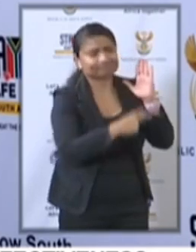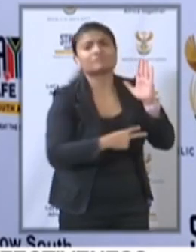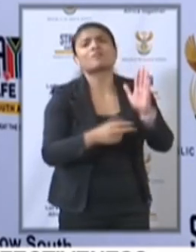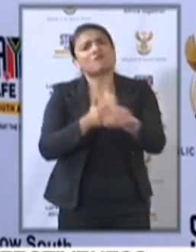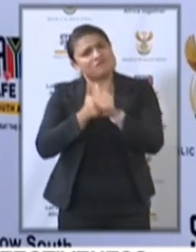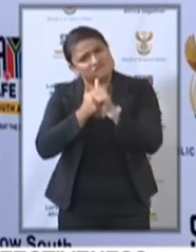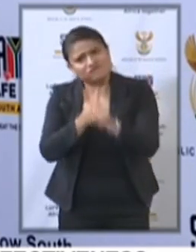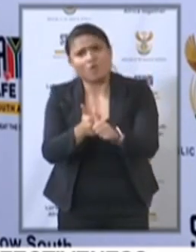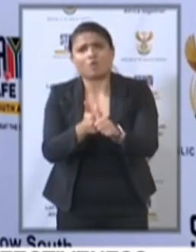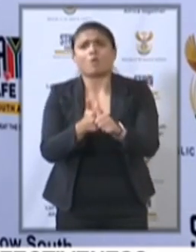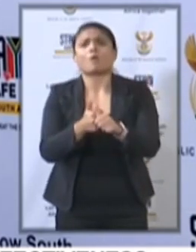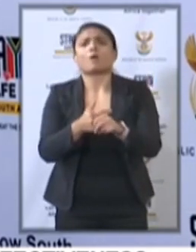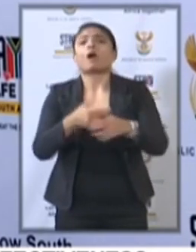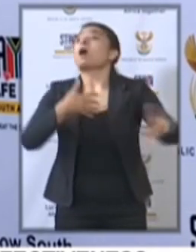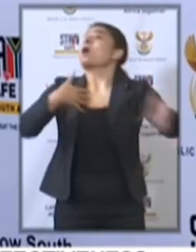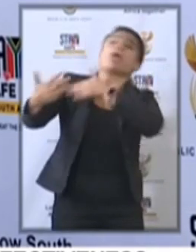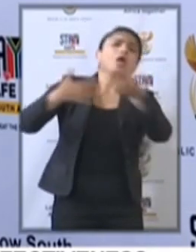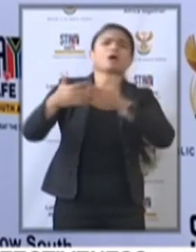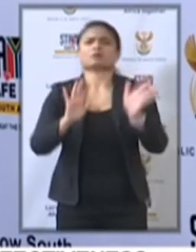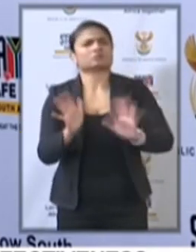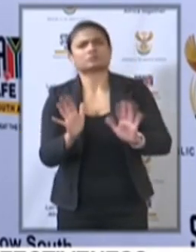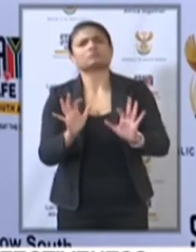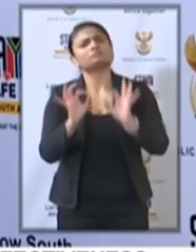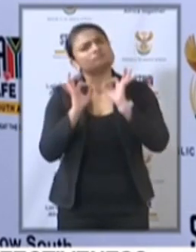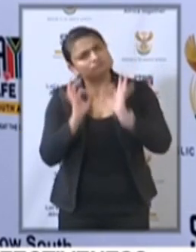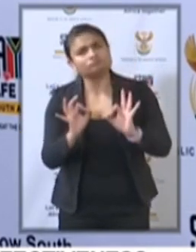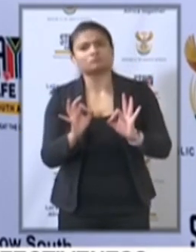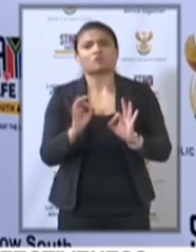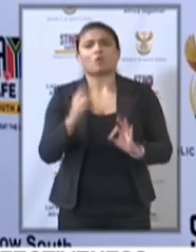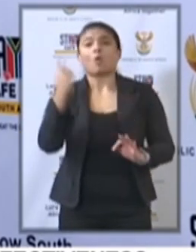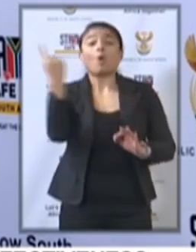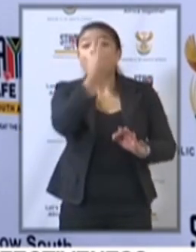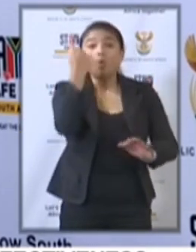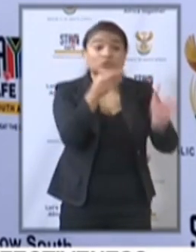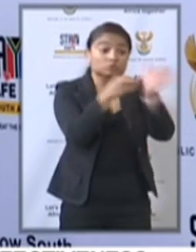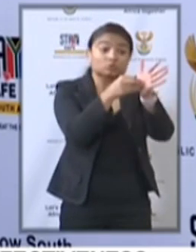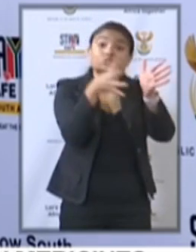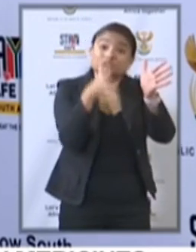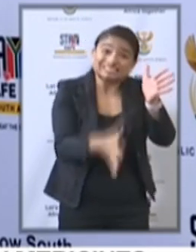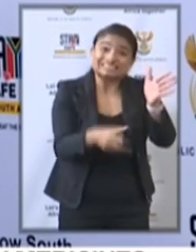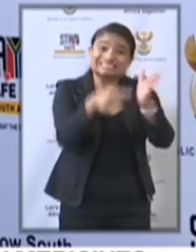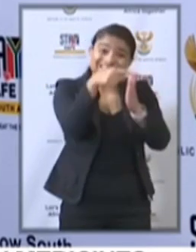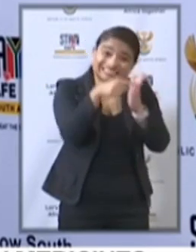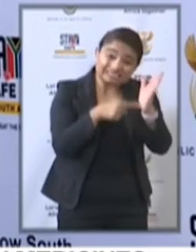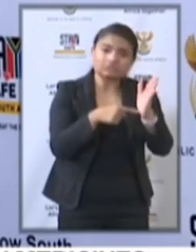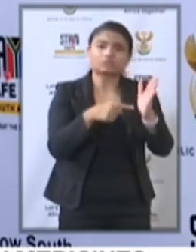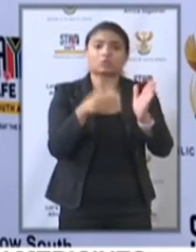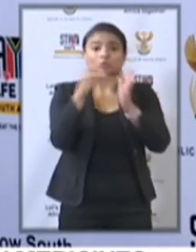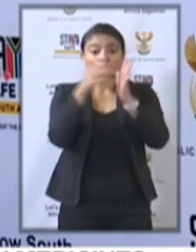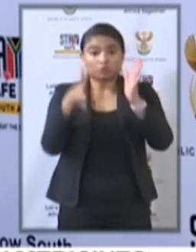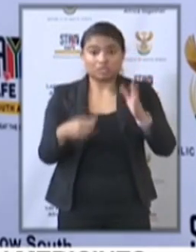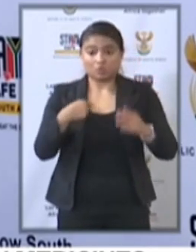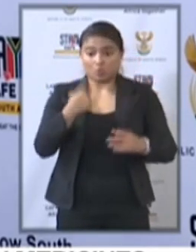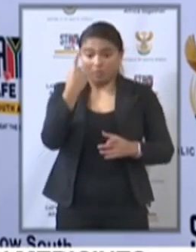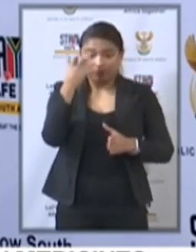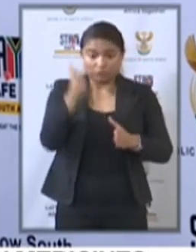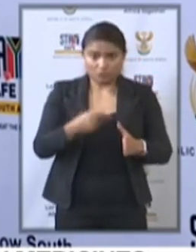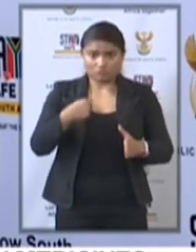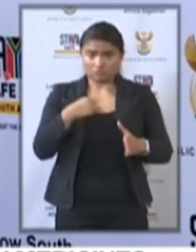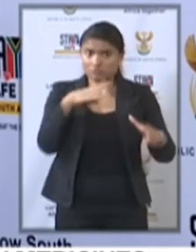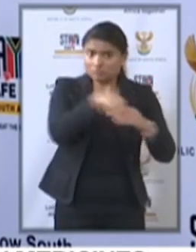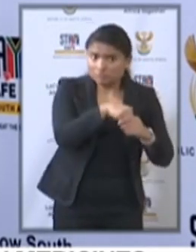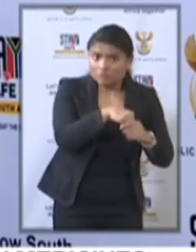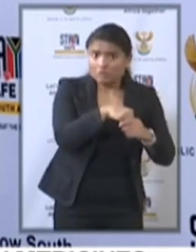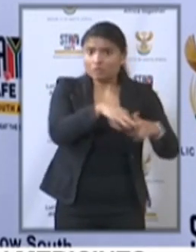students who fall into the categories of 1/3 and who are being called back by the